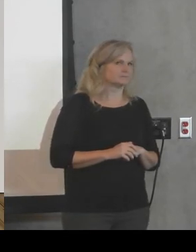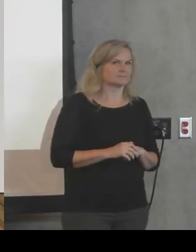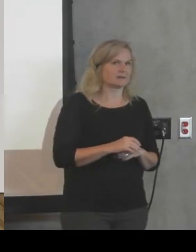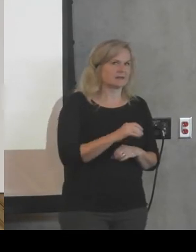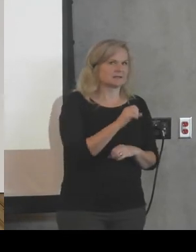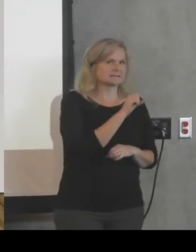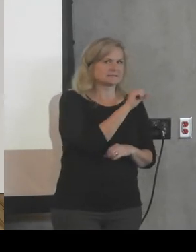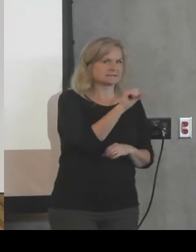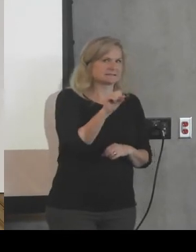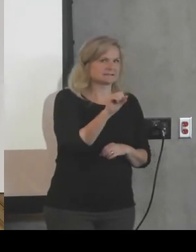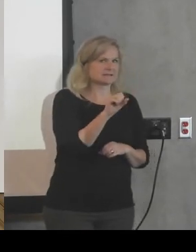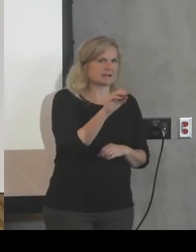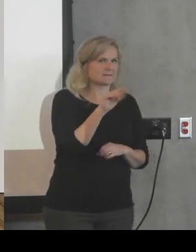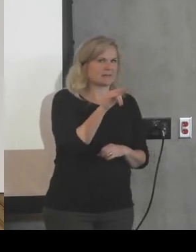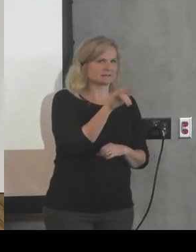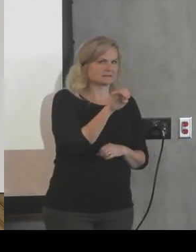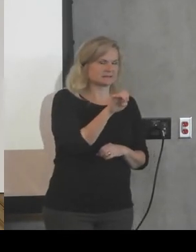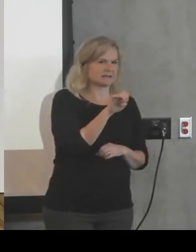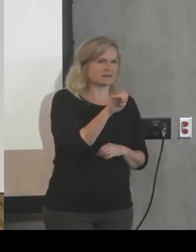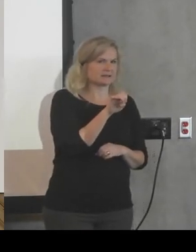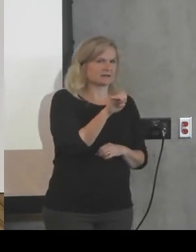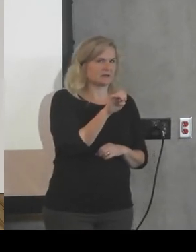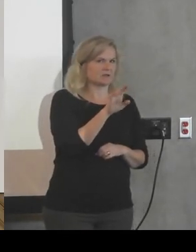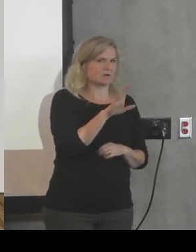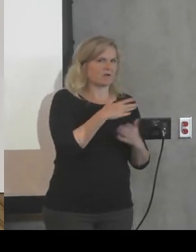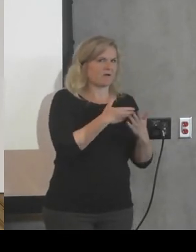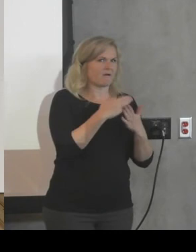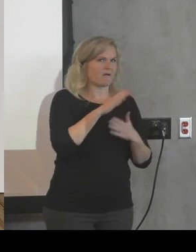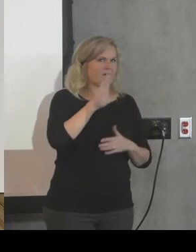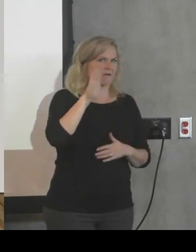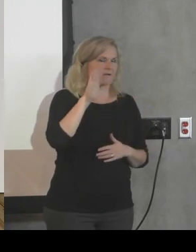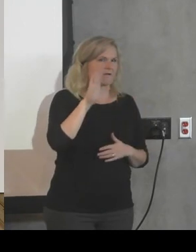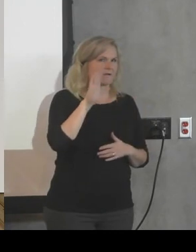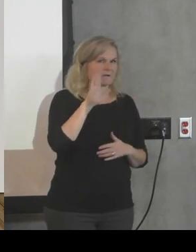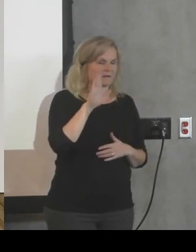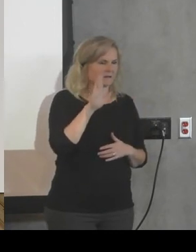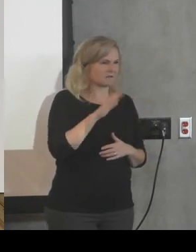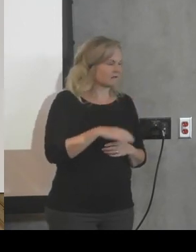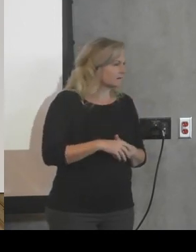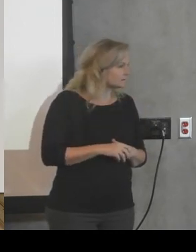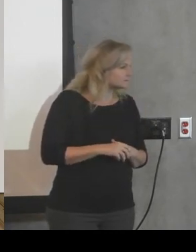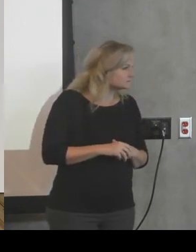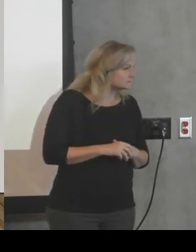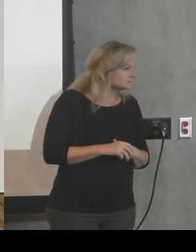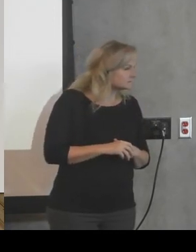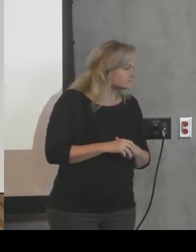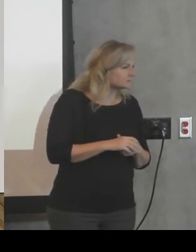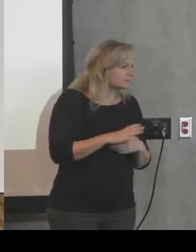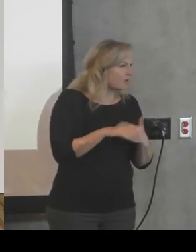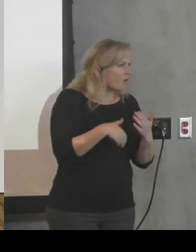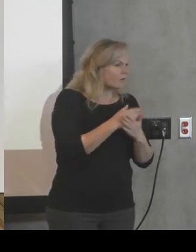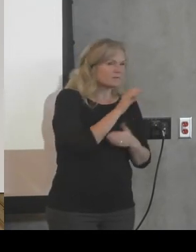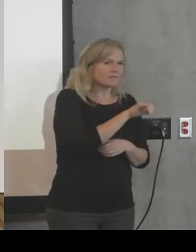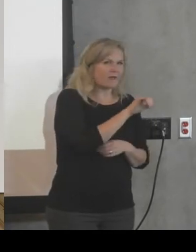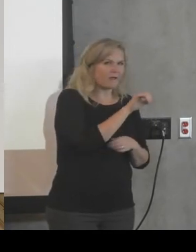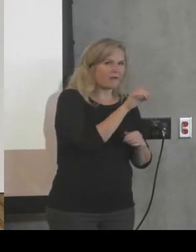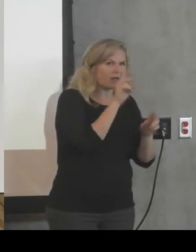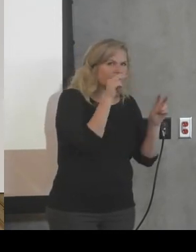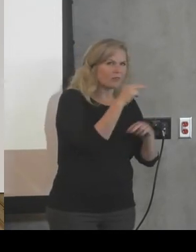Okay, I see that Maxime is ready. His hands are on his head. All right, go ahead, Galvin. We're all going to listen to you. Look at Galvin.